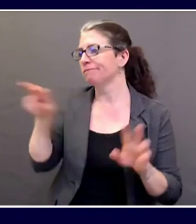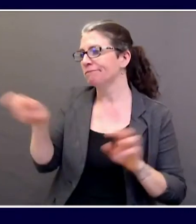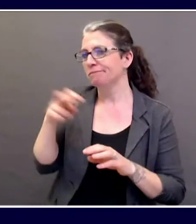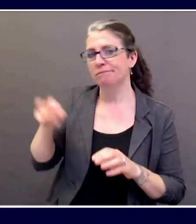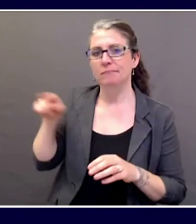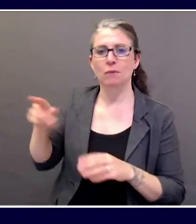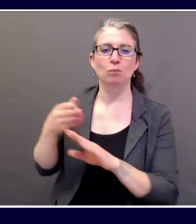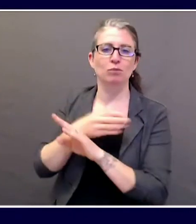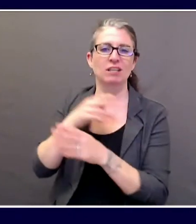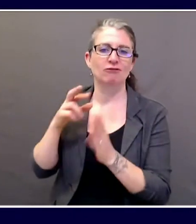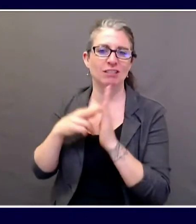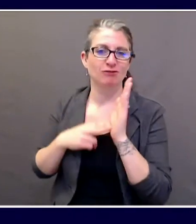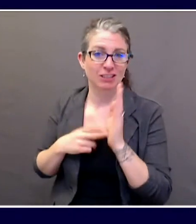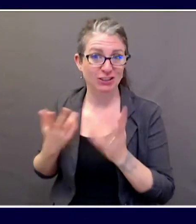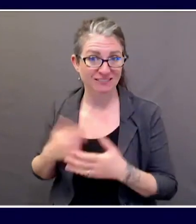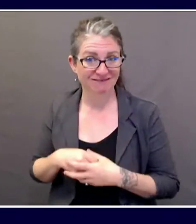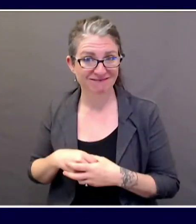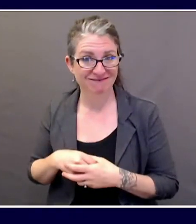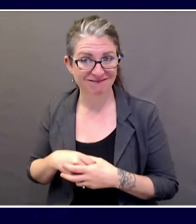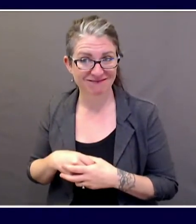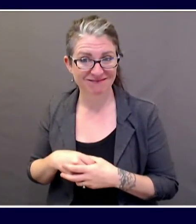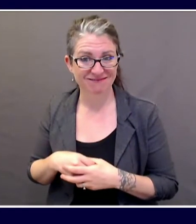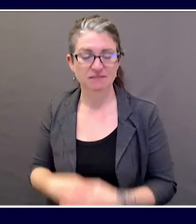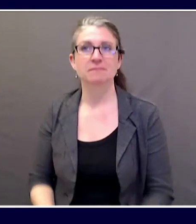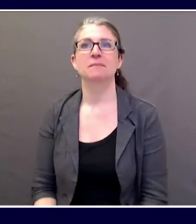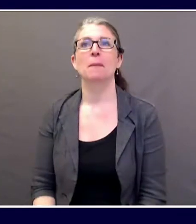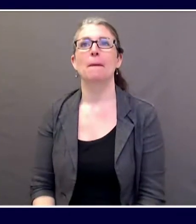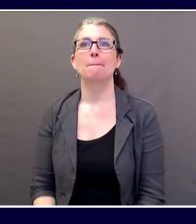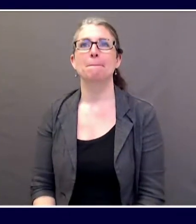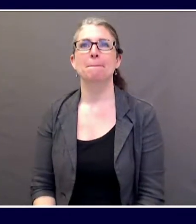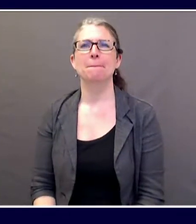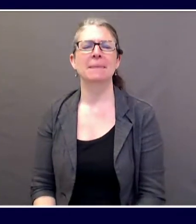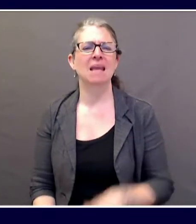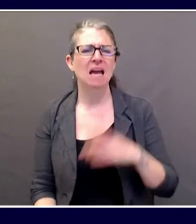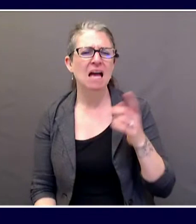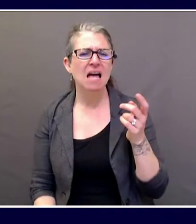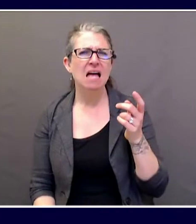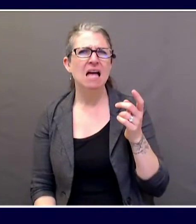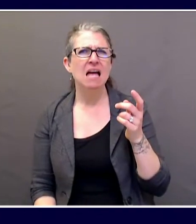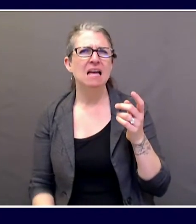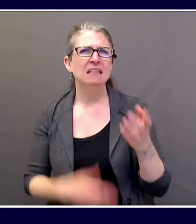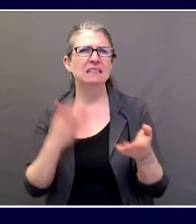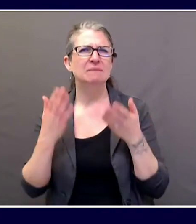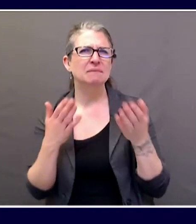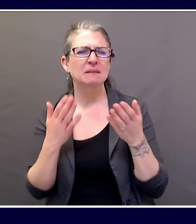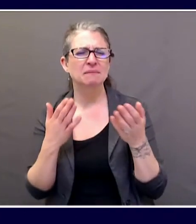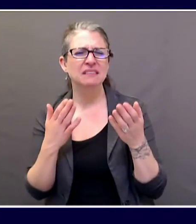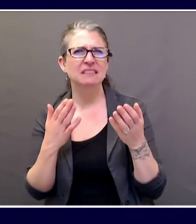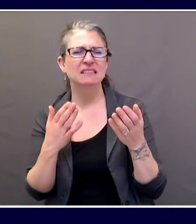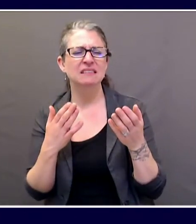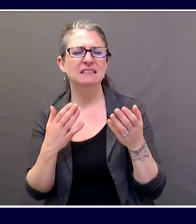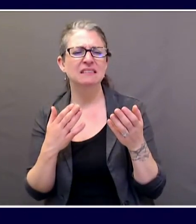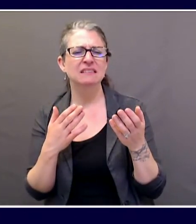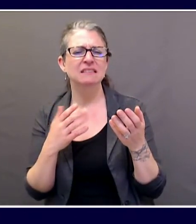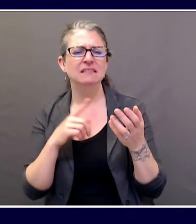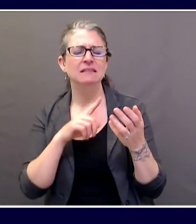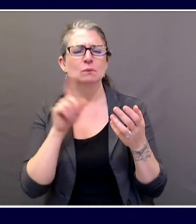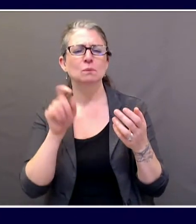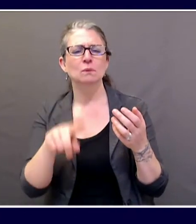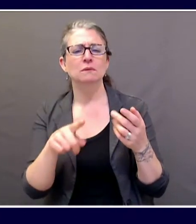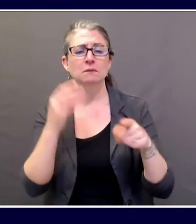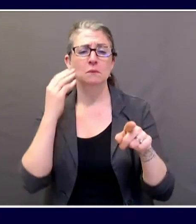asked and answered many briefings ago, but you've got a lot of people that are probably, I don't know what the correct term is, but half